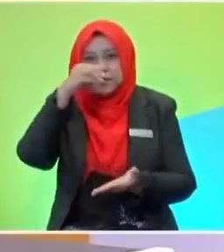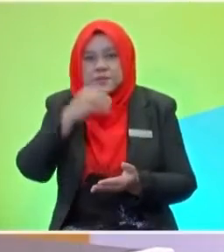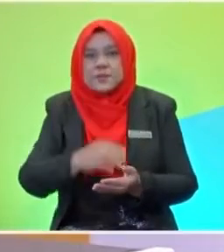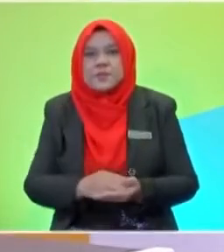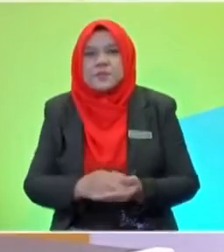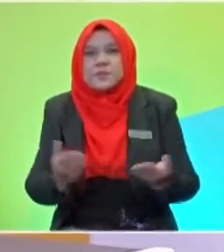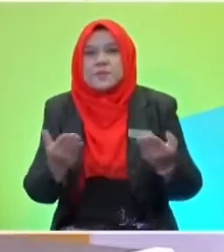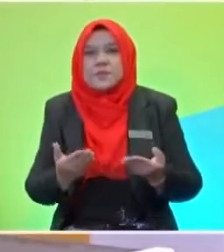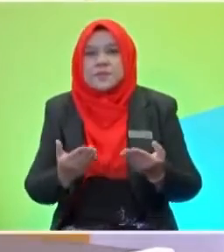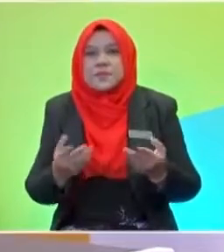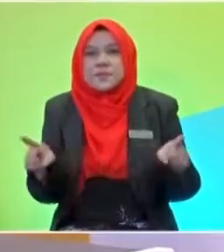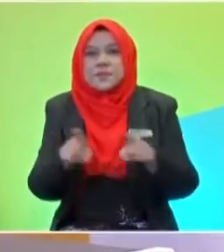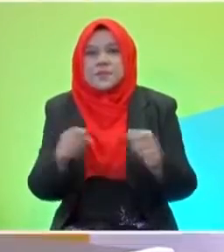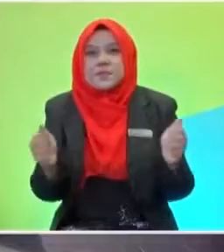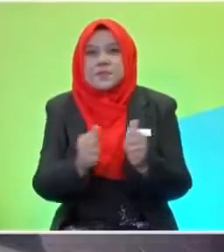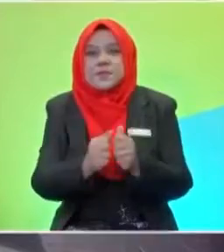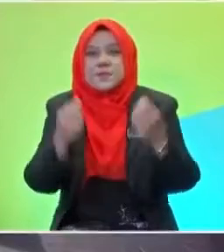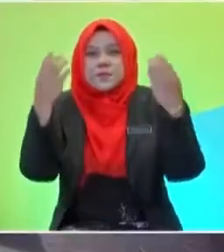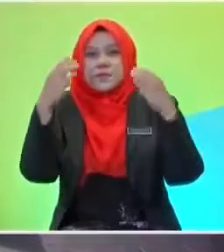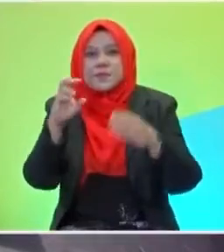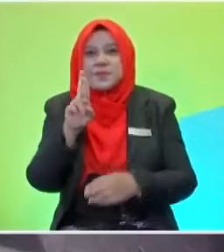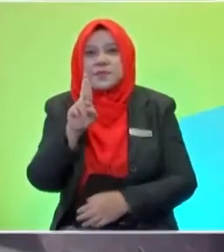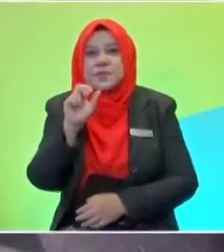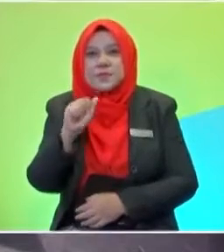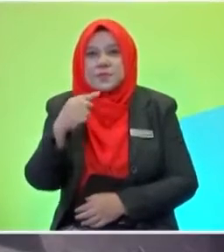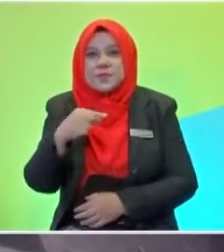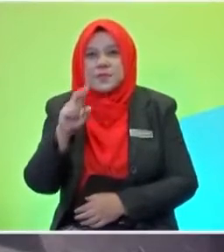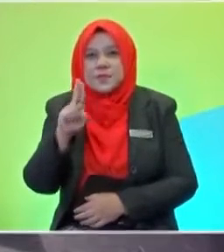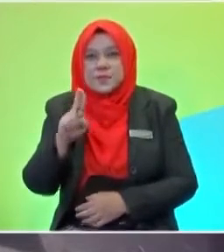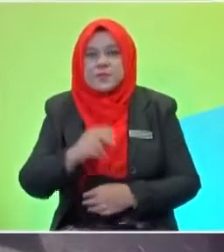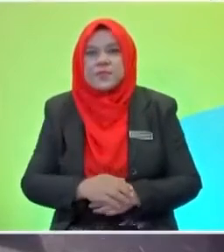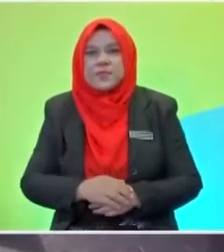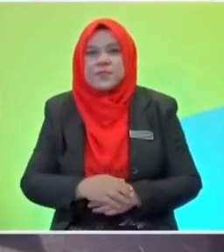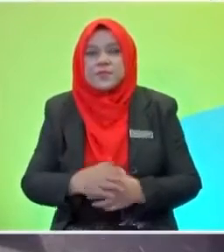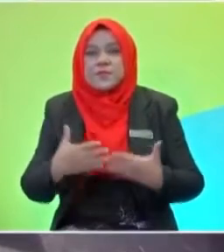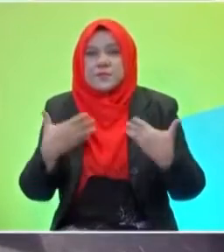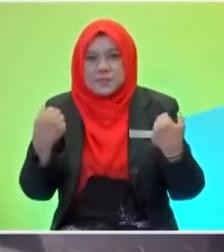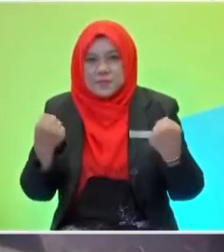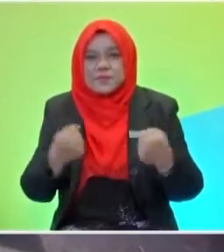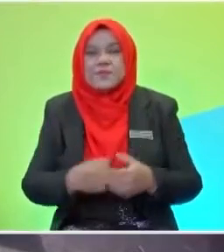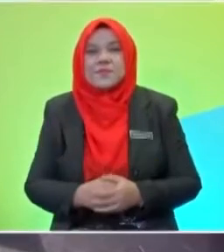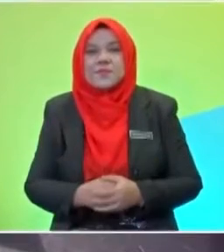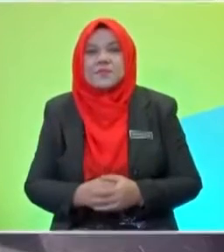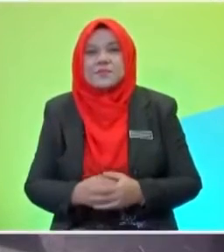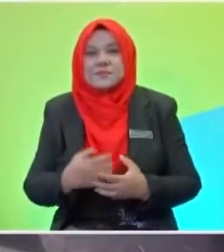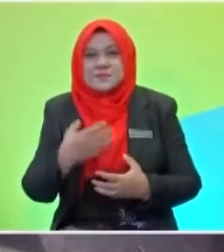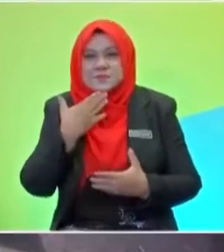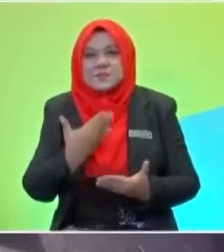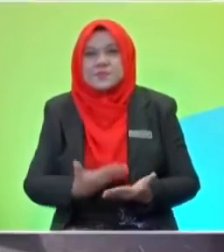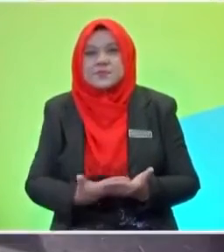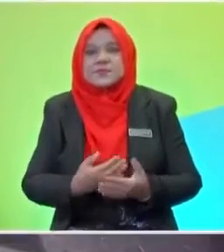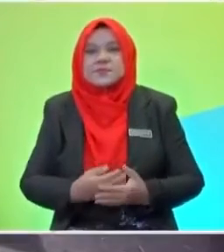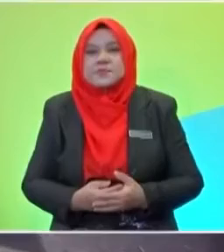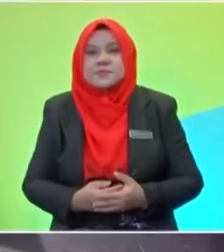here together with Mr. Ragu. Hi, sir. Hi, everyone. Hi, Chris. How are you? I'm doing great. How are you, sir? I'm doing good. Okay.